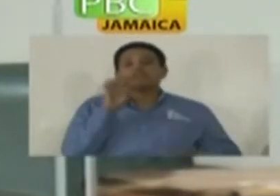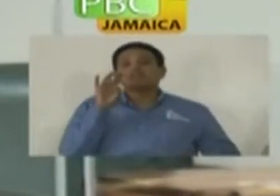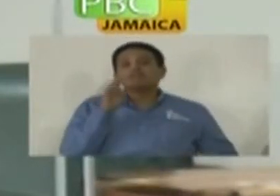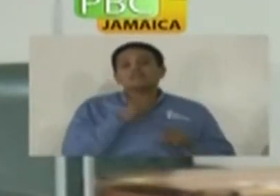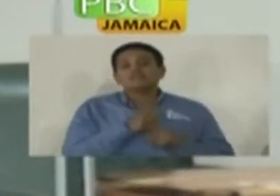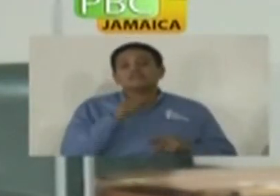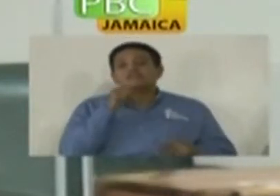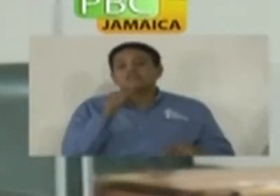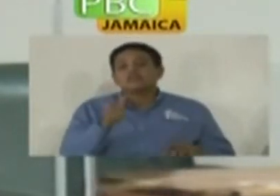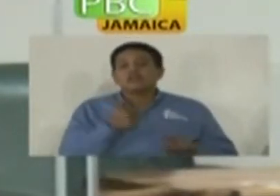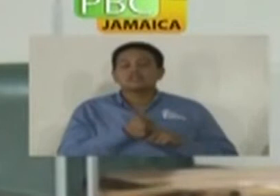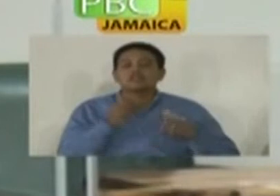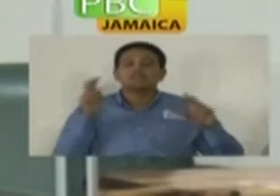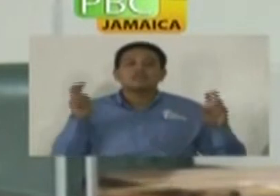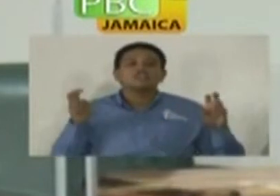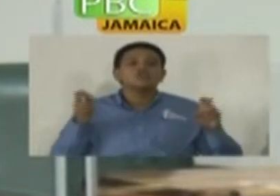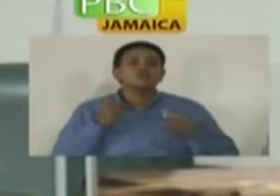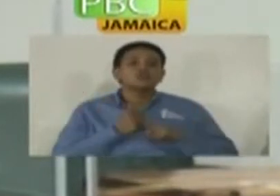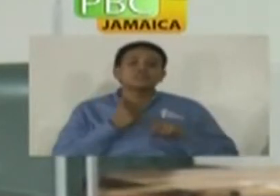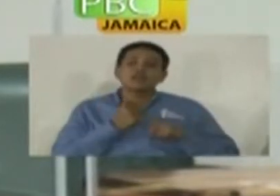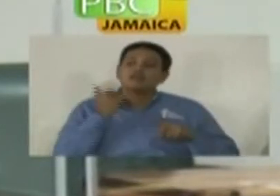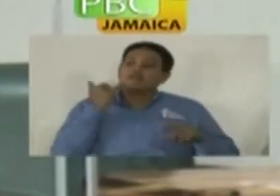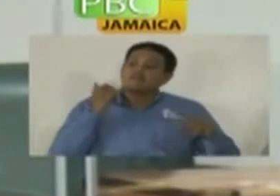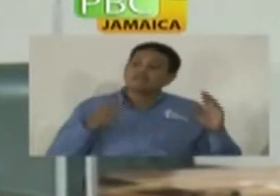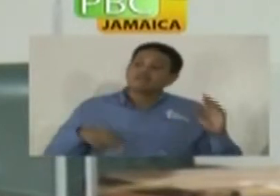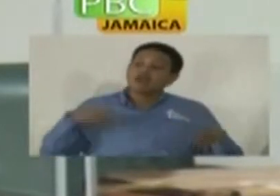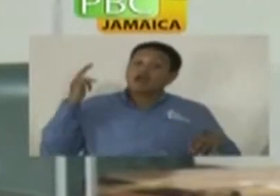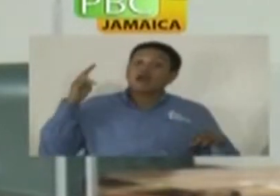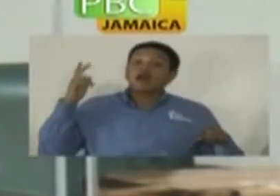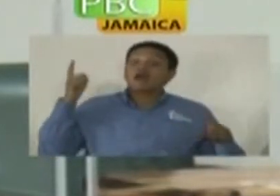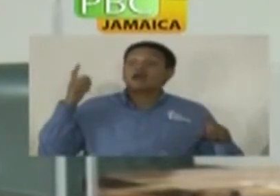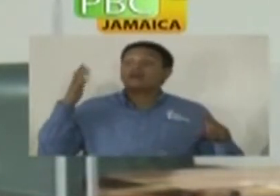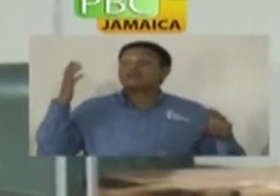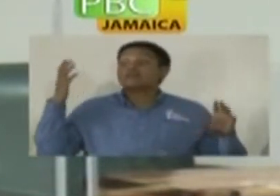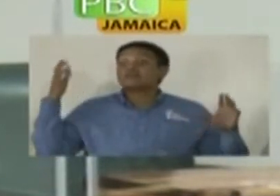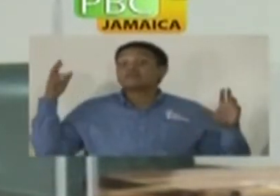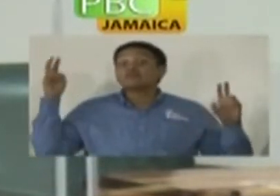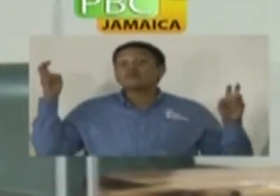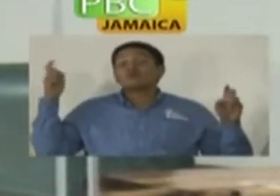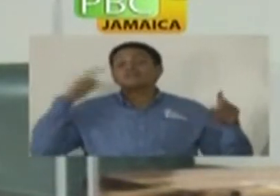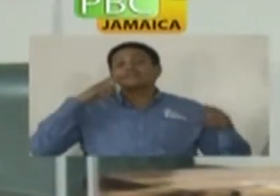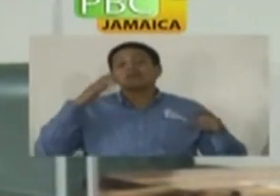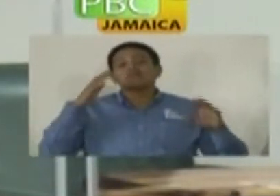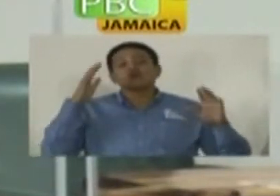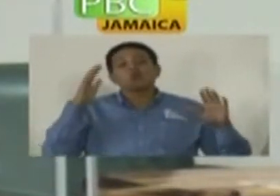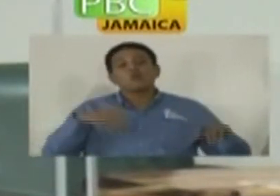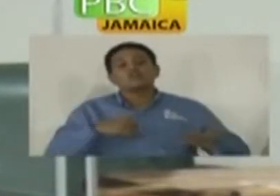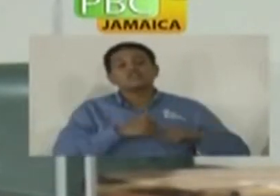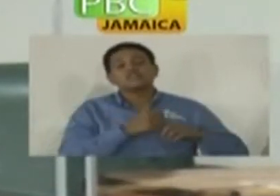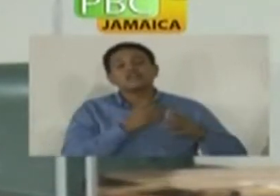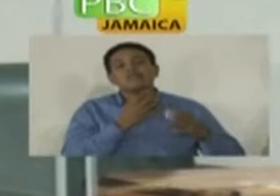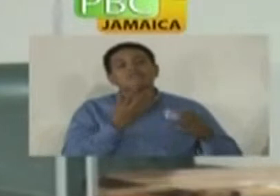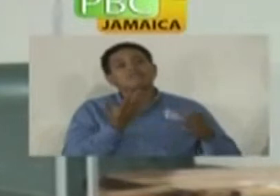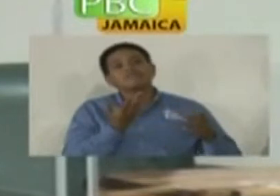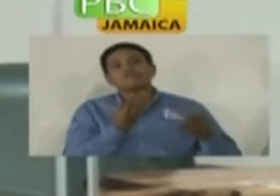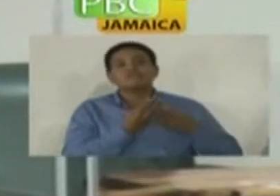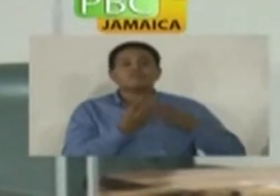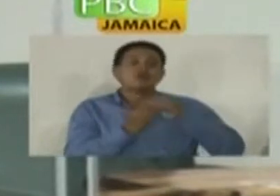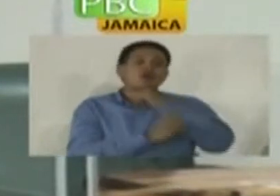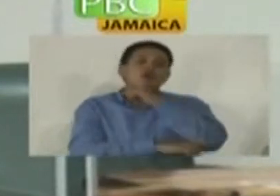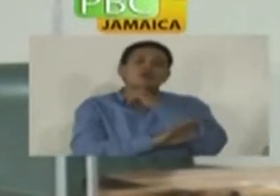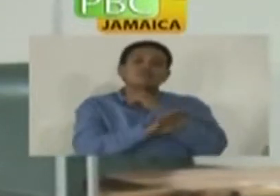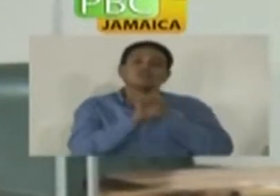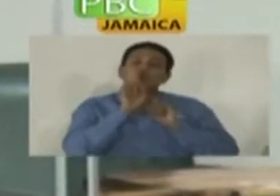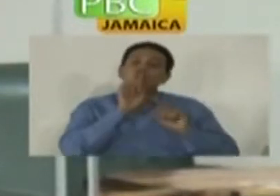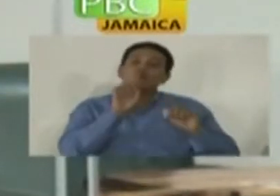is not at issue if a higher court quashes a conviction and orders a